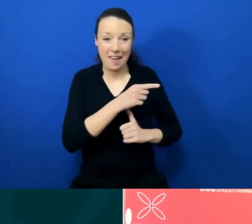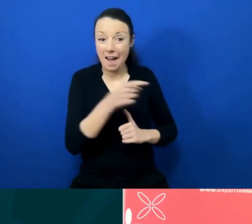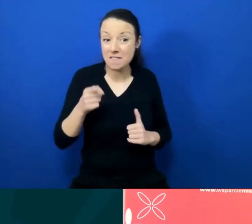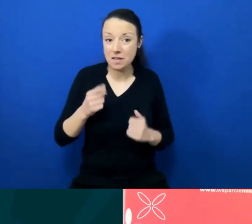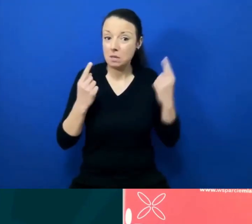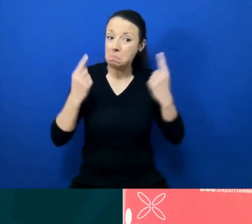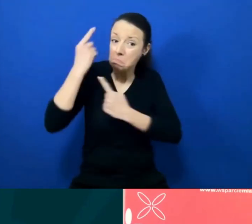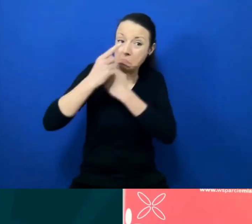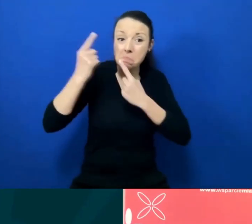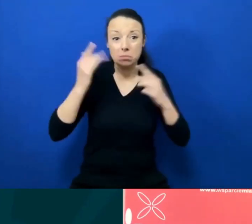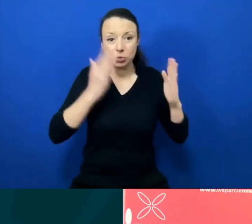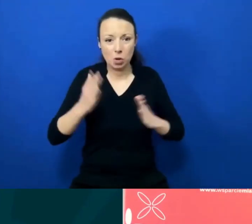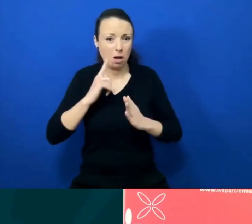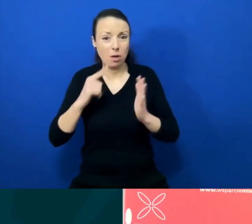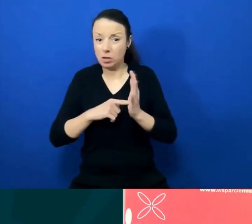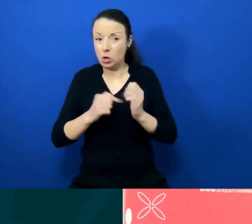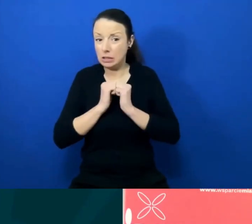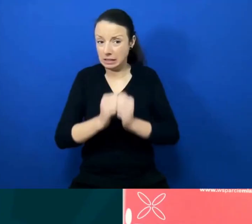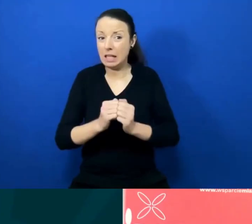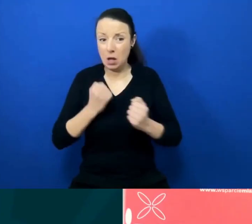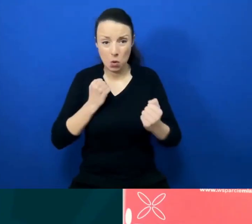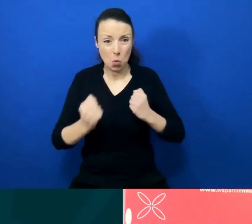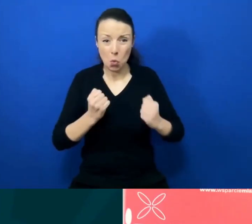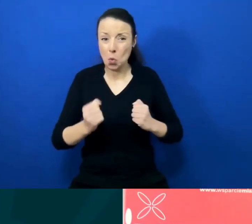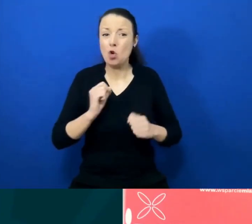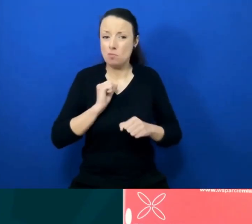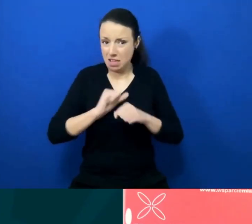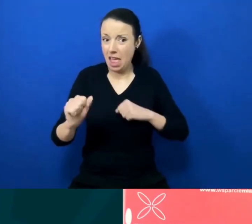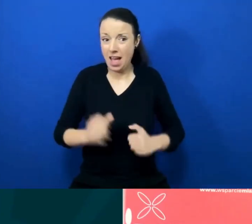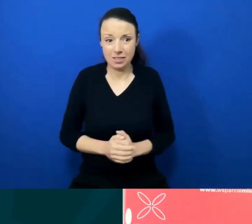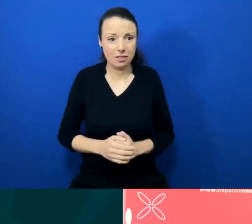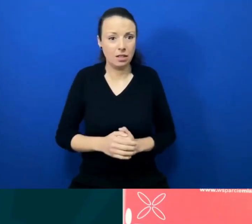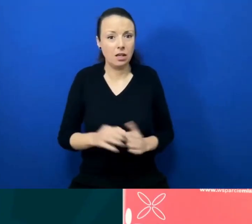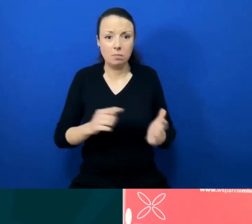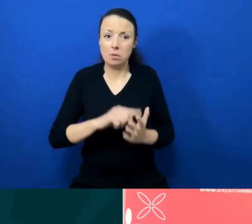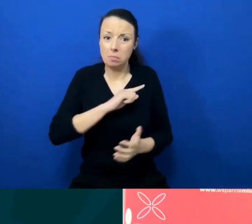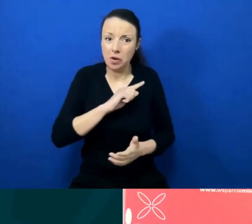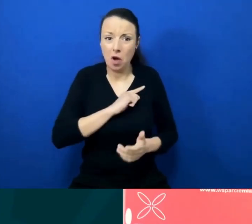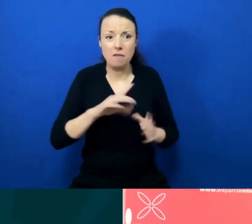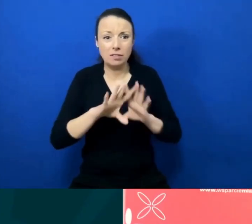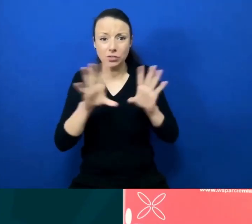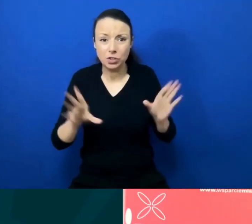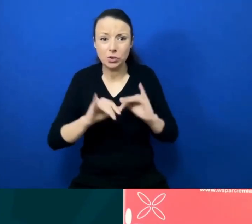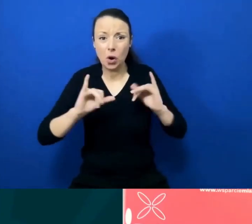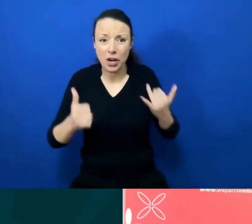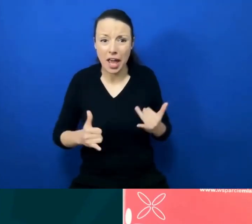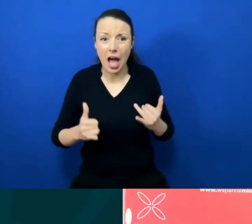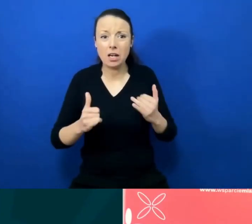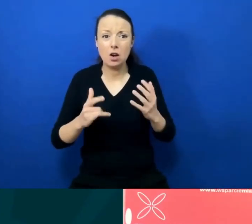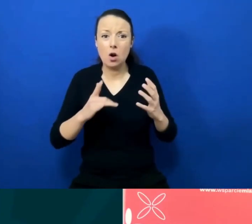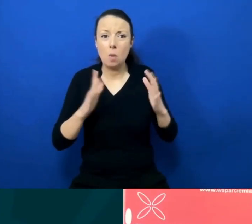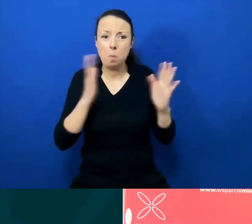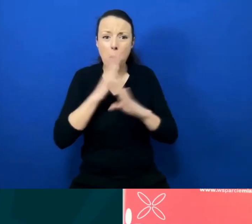challenge with the providing, for example, air, as you mentioned. And can I ask you short